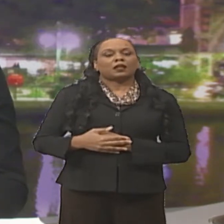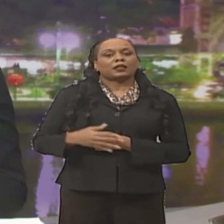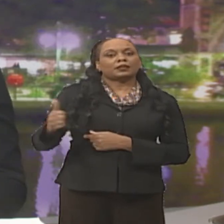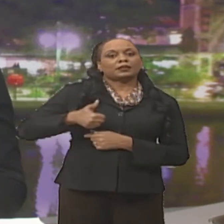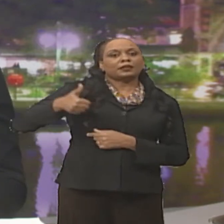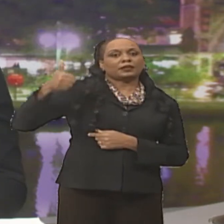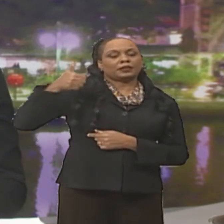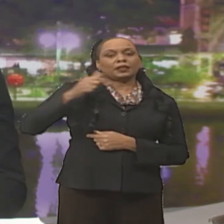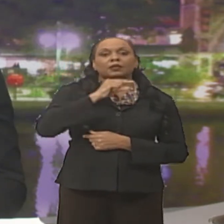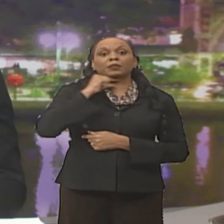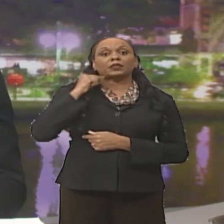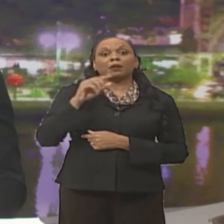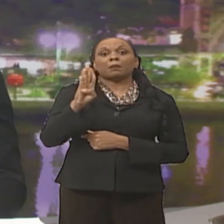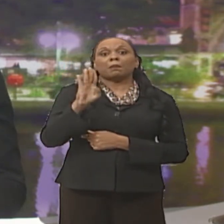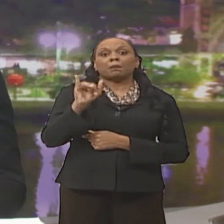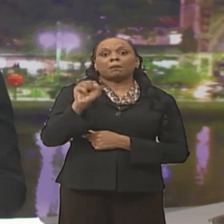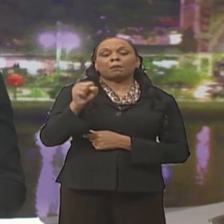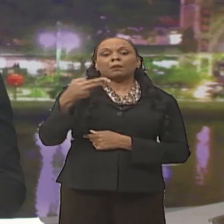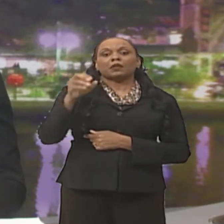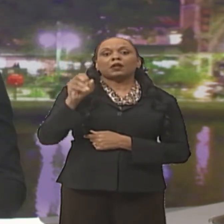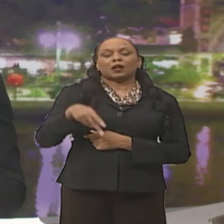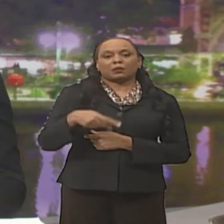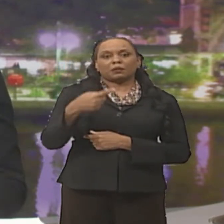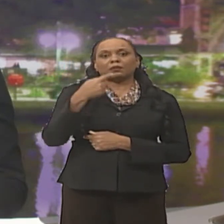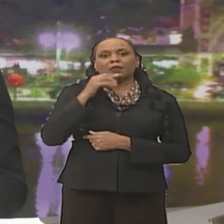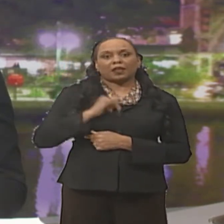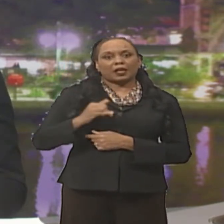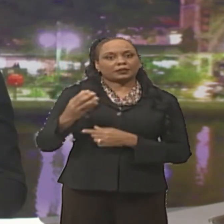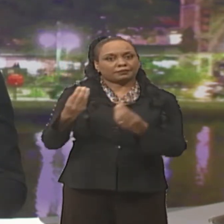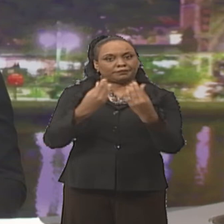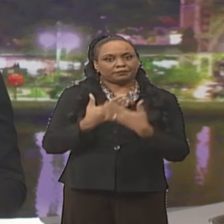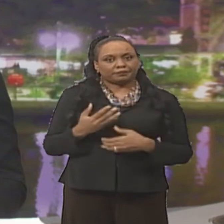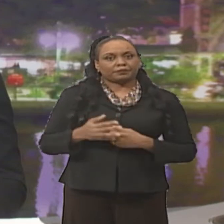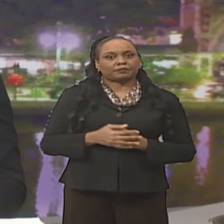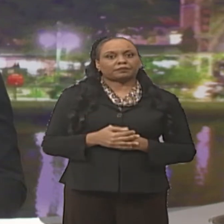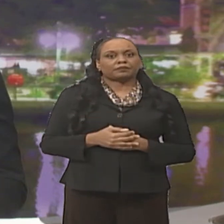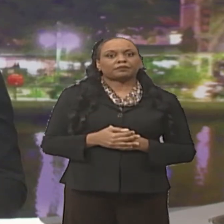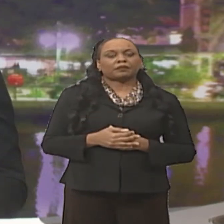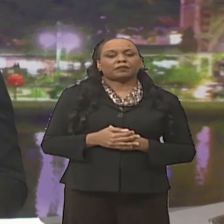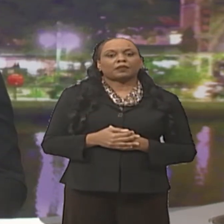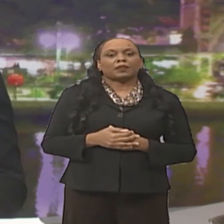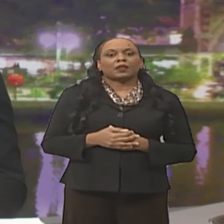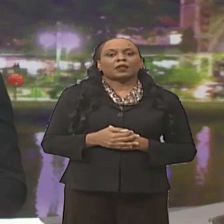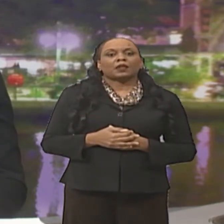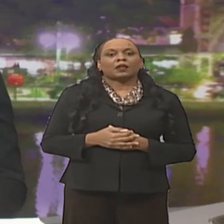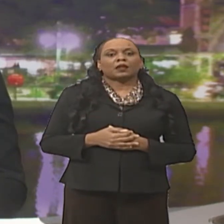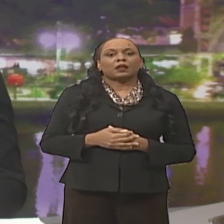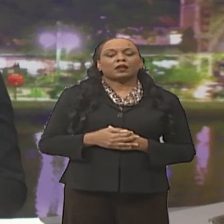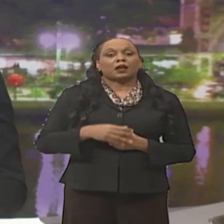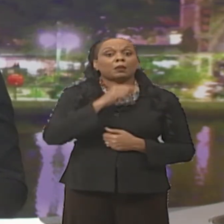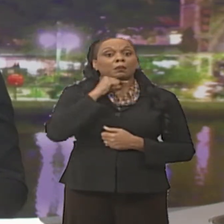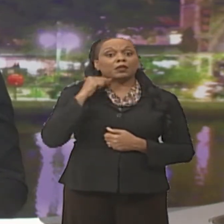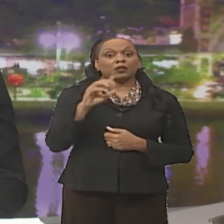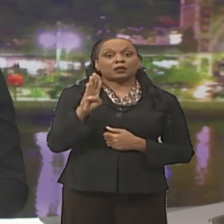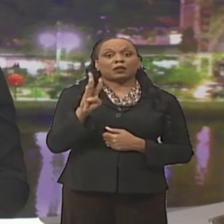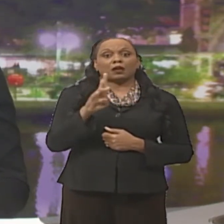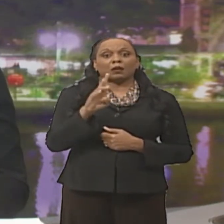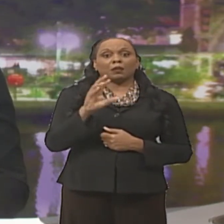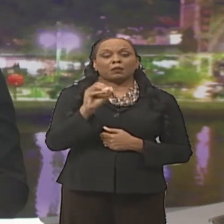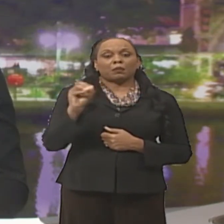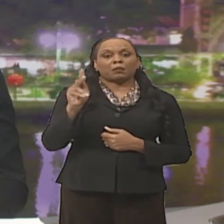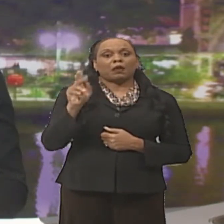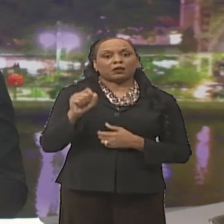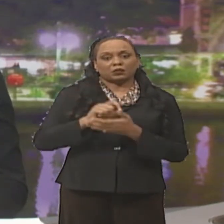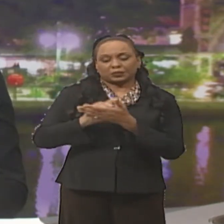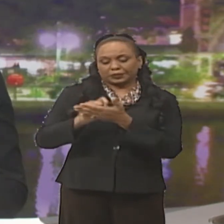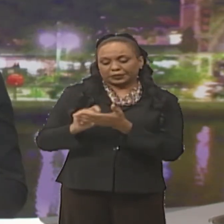This was outlined in an email sent to members of the House of Clergy from Diocesan Administrator Canon Wayne Isaac earlier today. A source